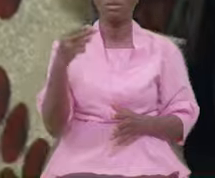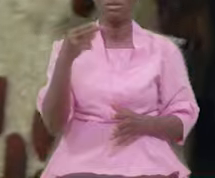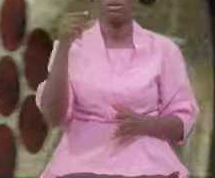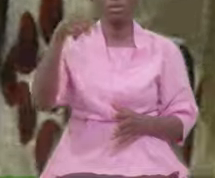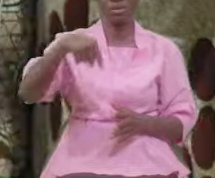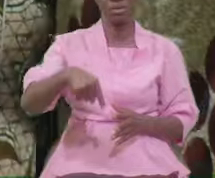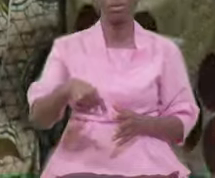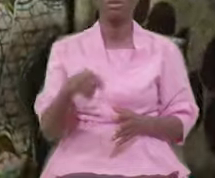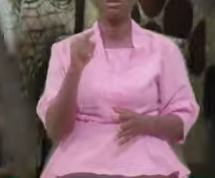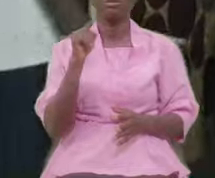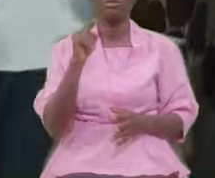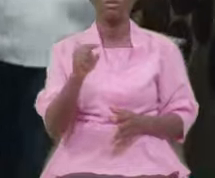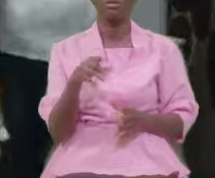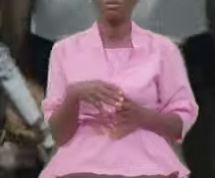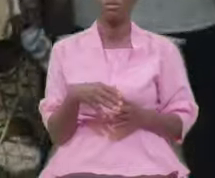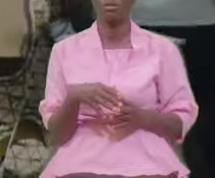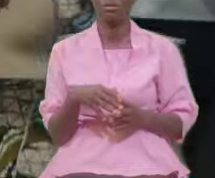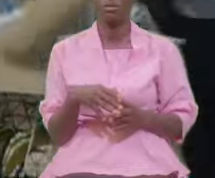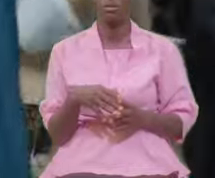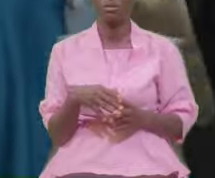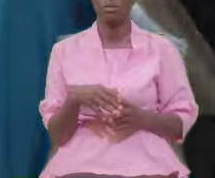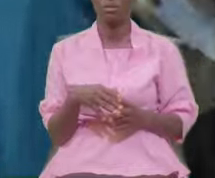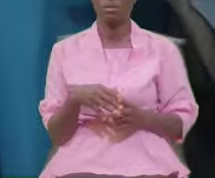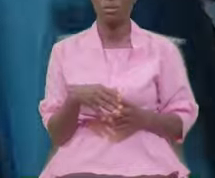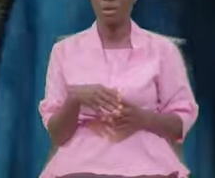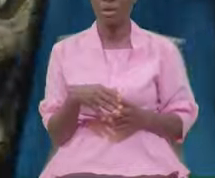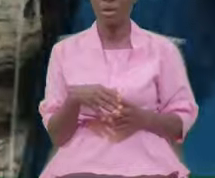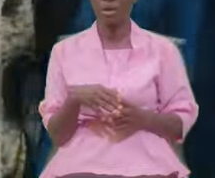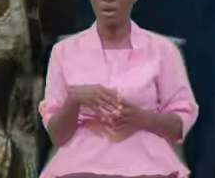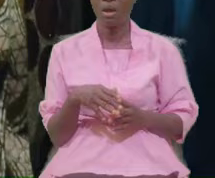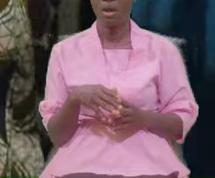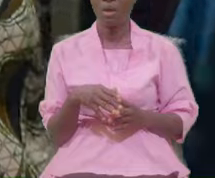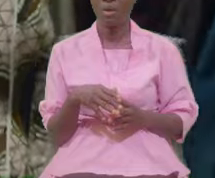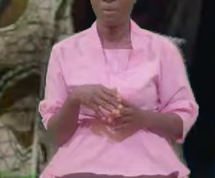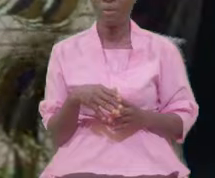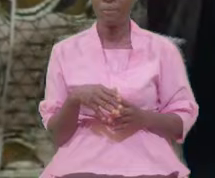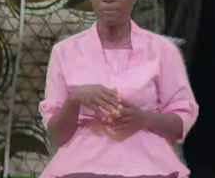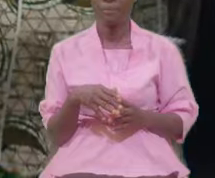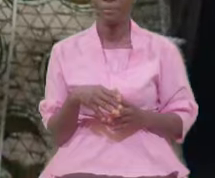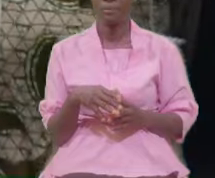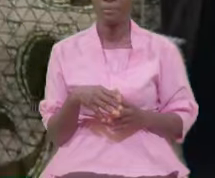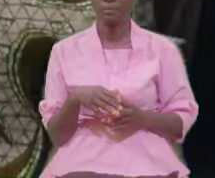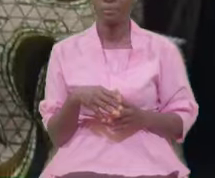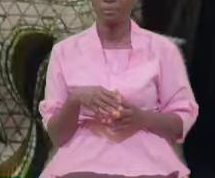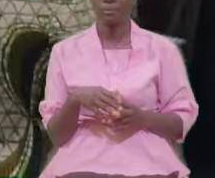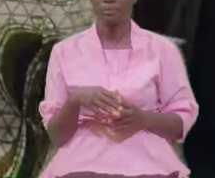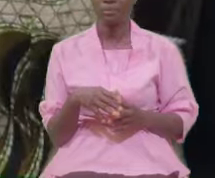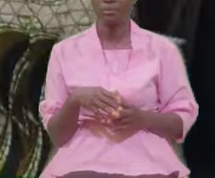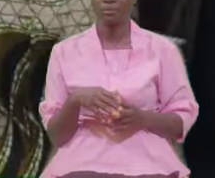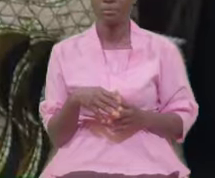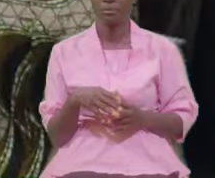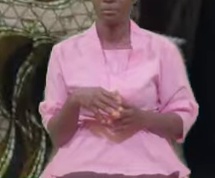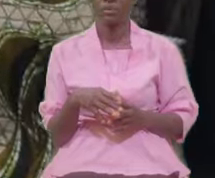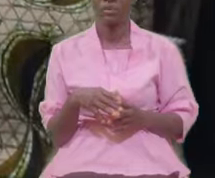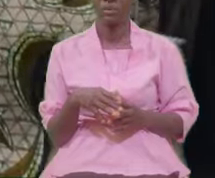qor connect You will see there gck hq